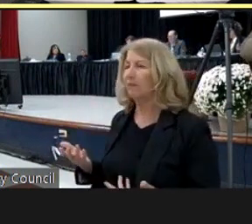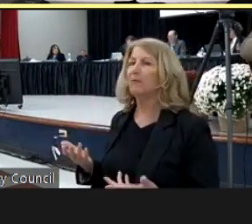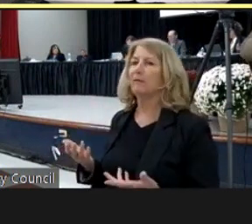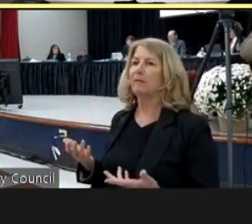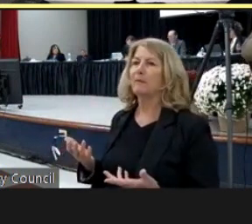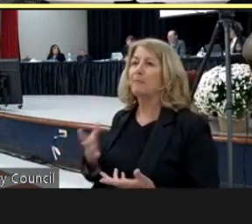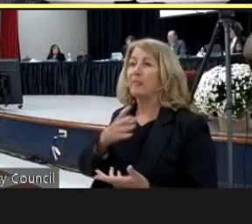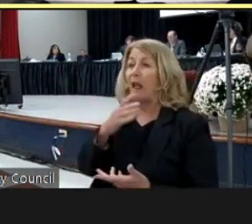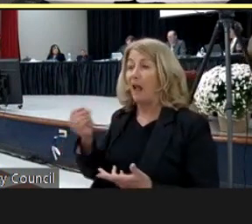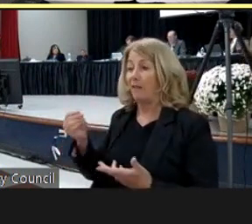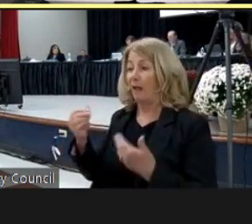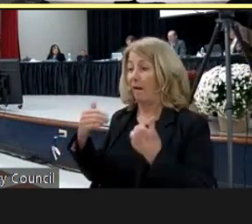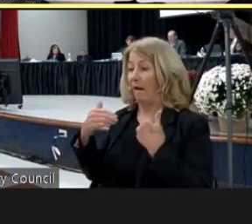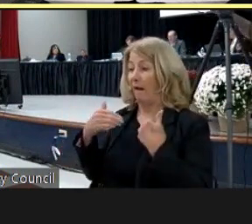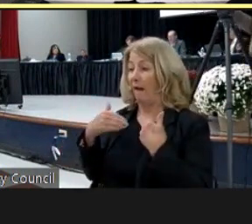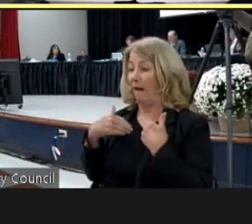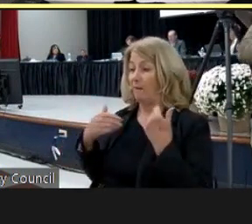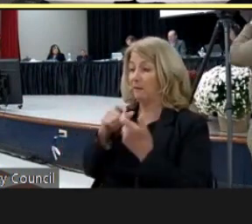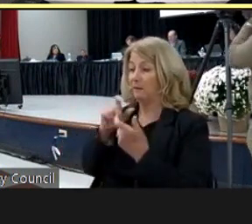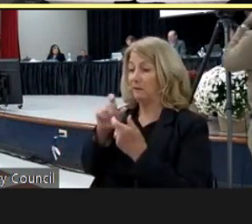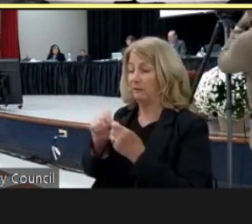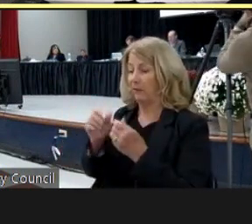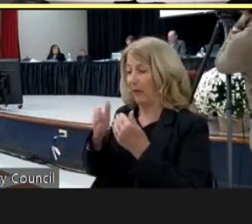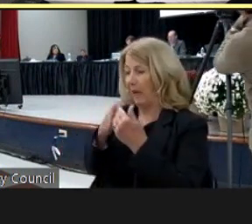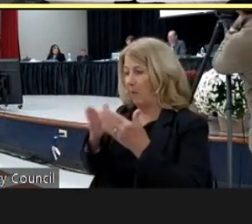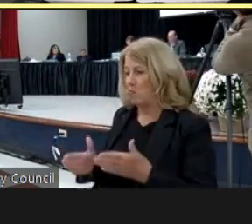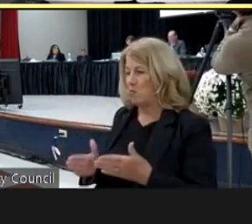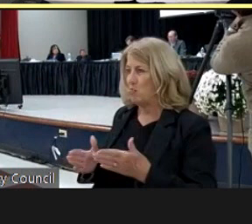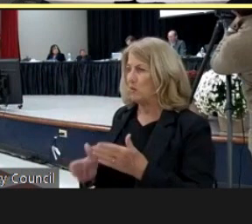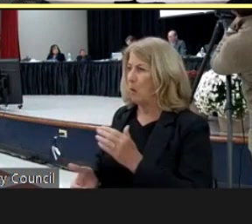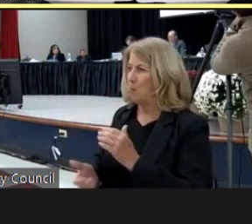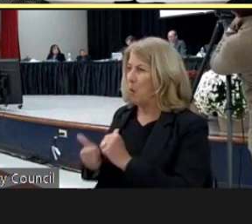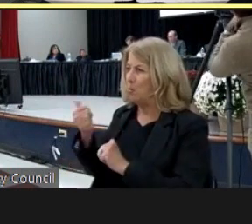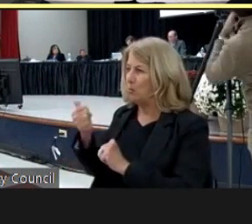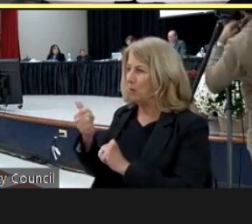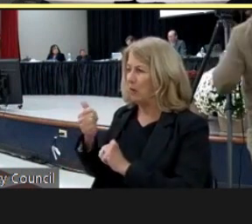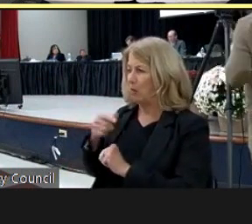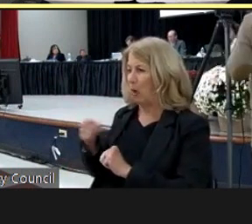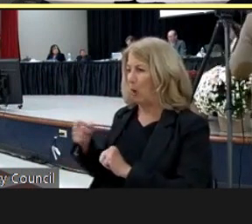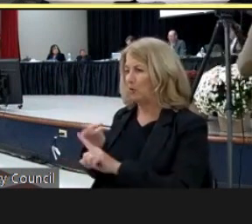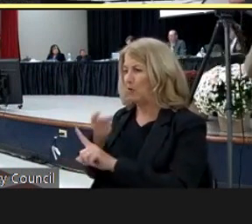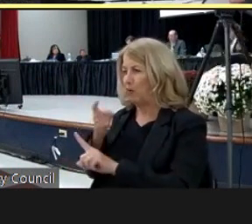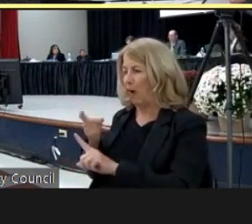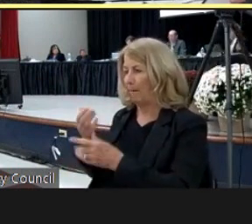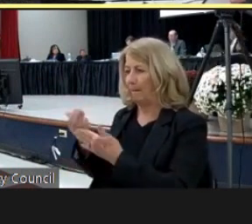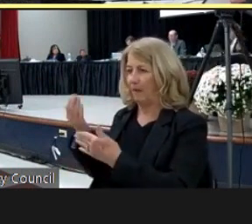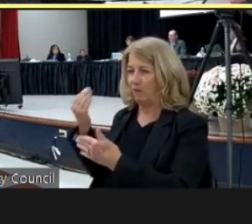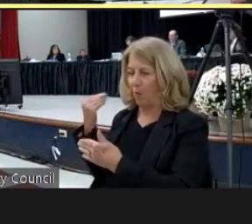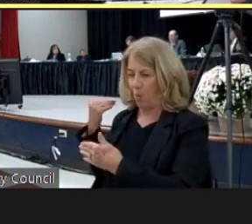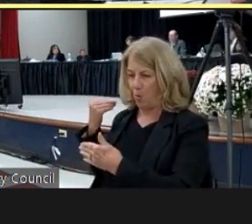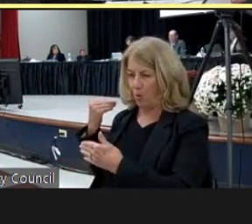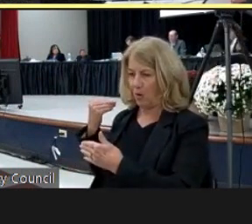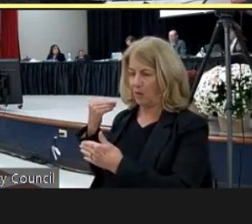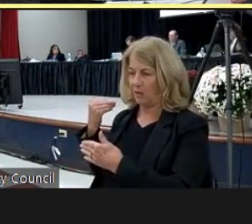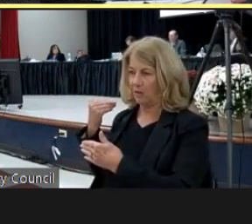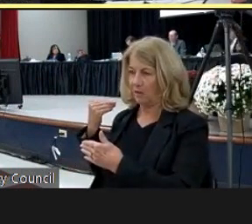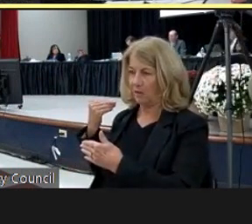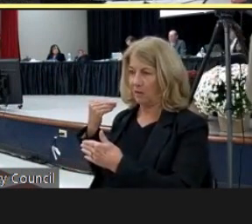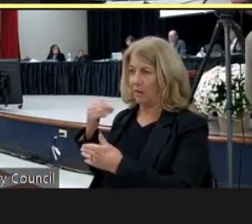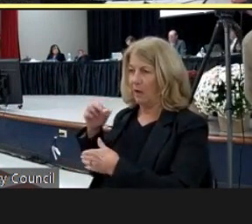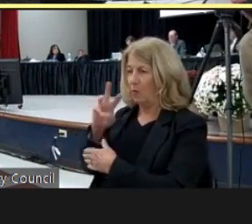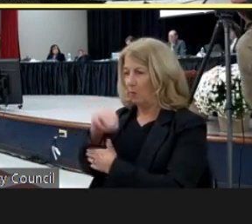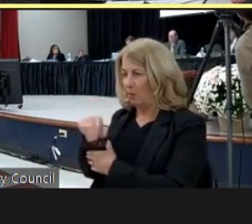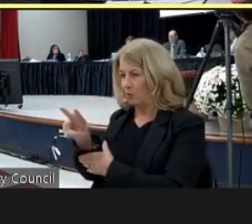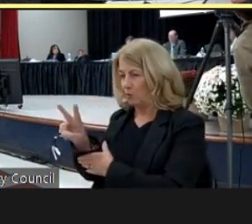And that there are certain neighborhoods, primarily those from kind of before World War